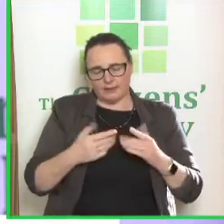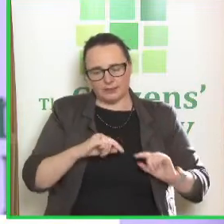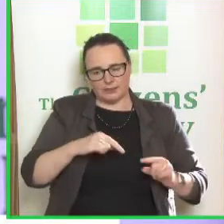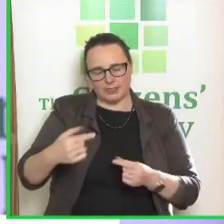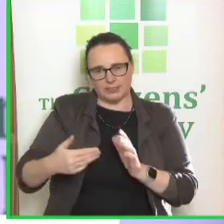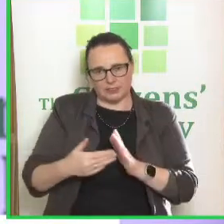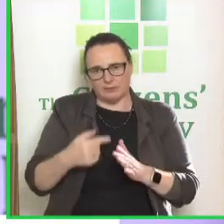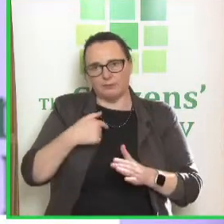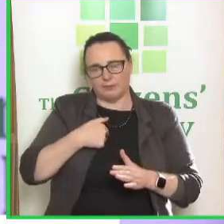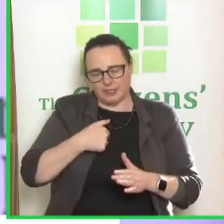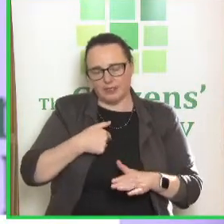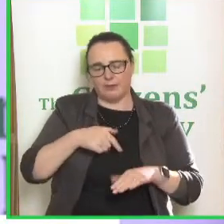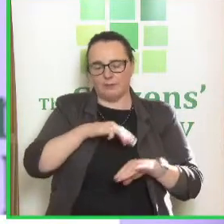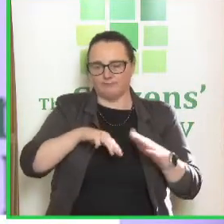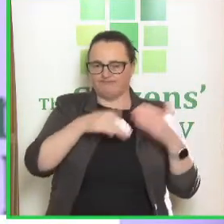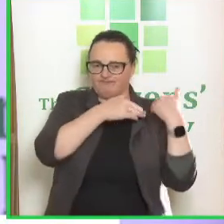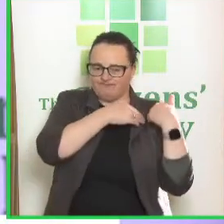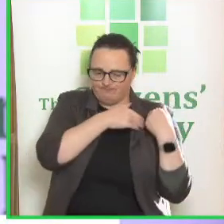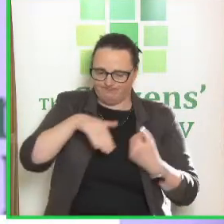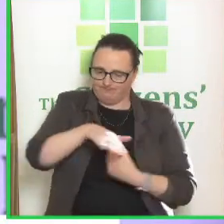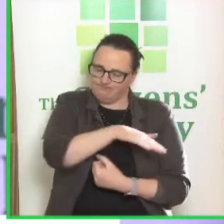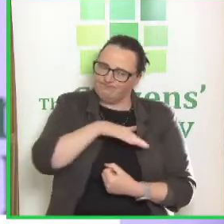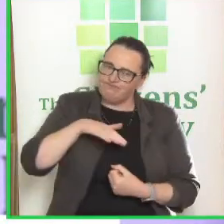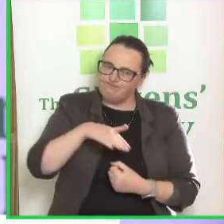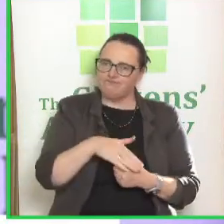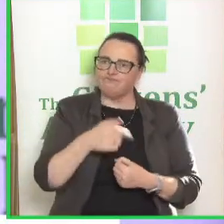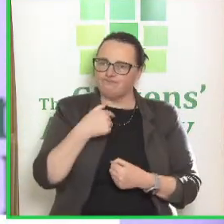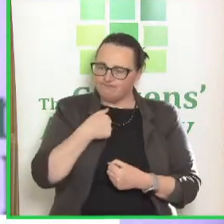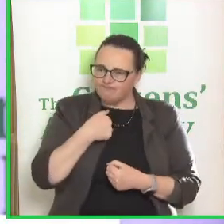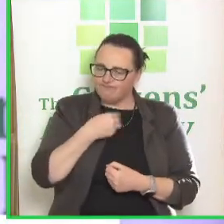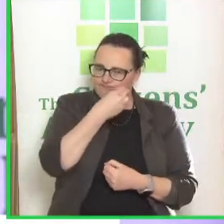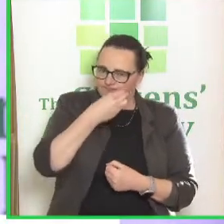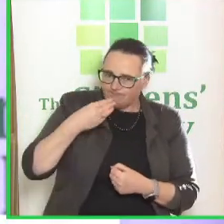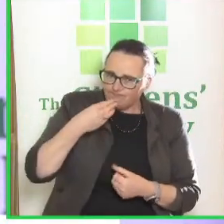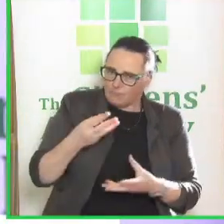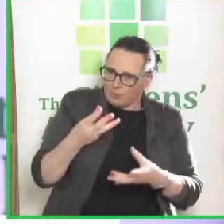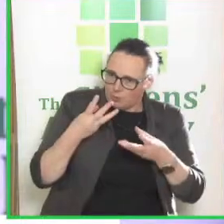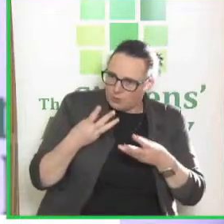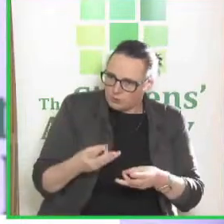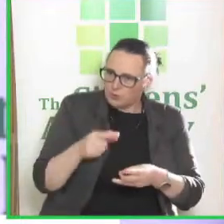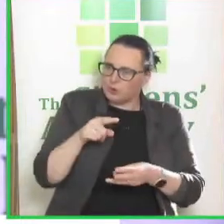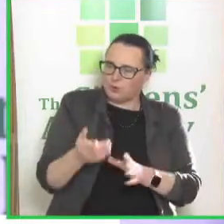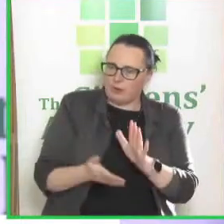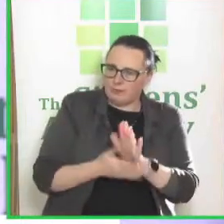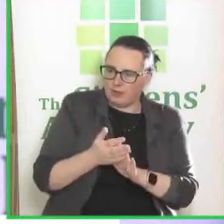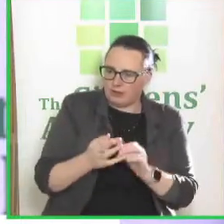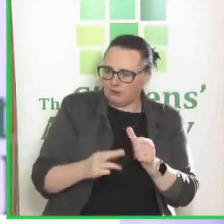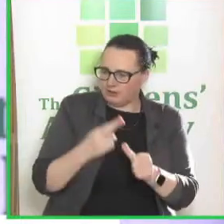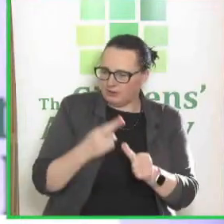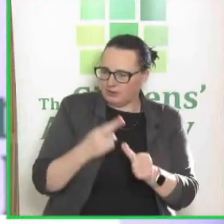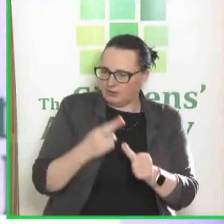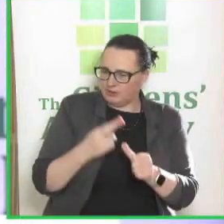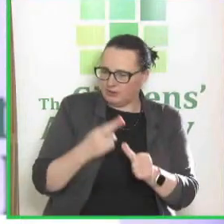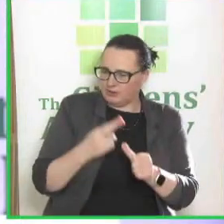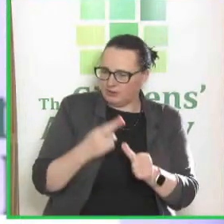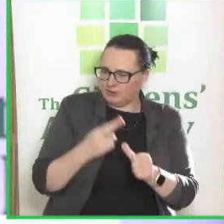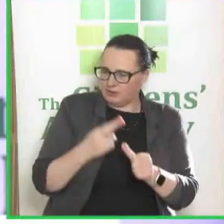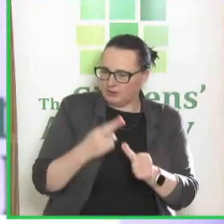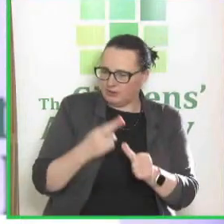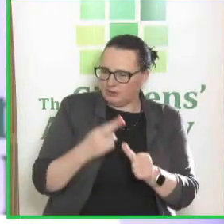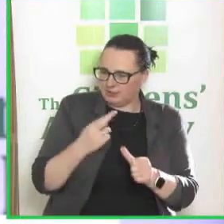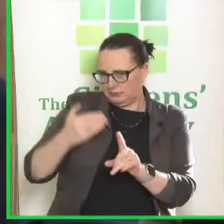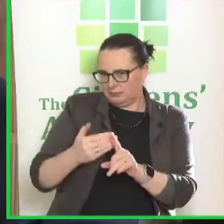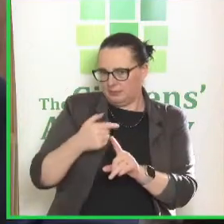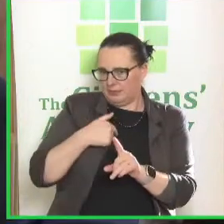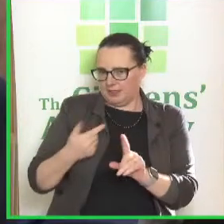Minister with responsibility for this area, I'm committed to building on the progress already made. I have long held